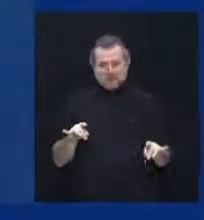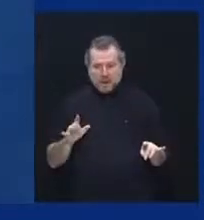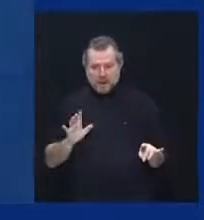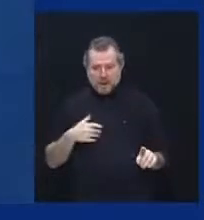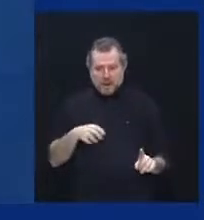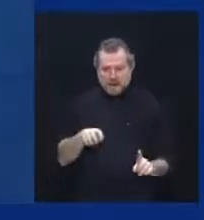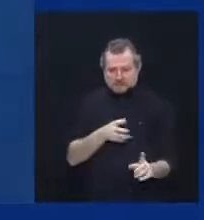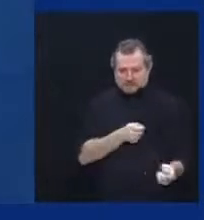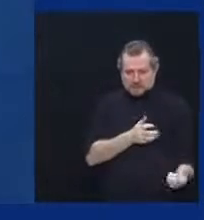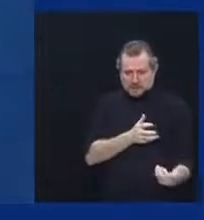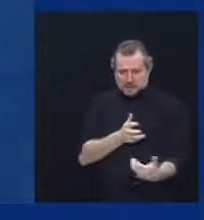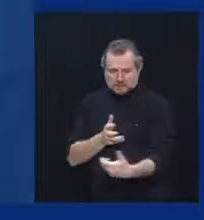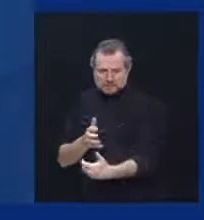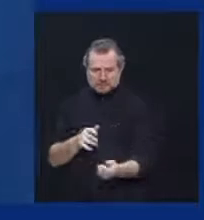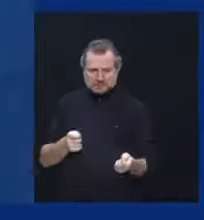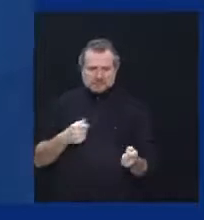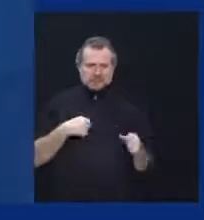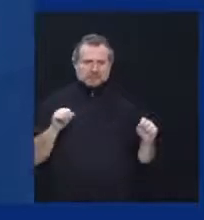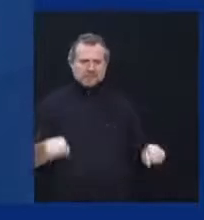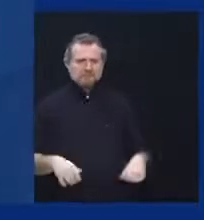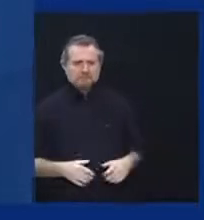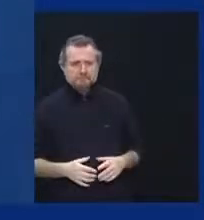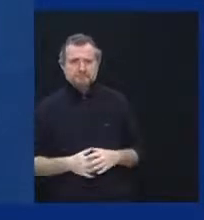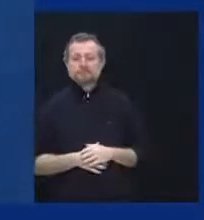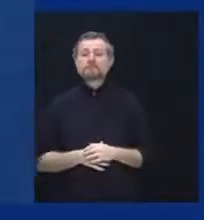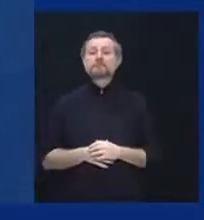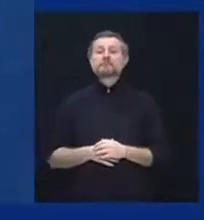it. The reality on the vaccines,